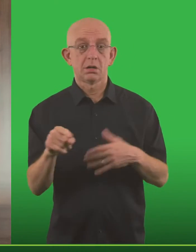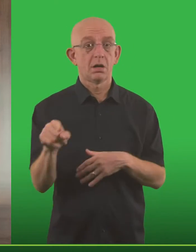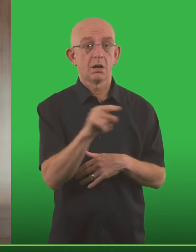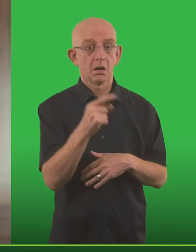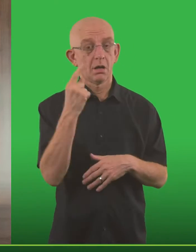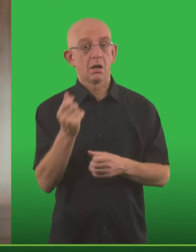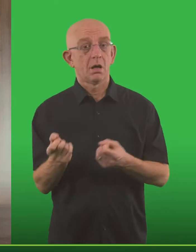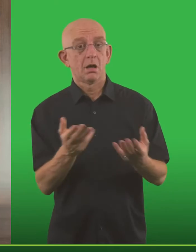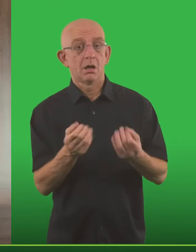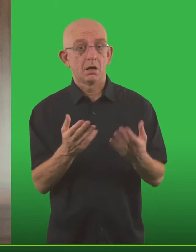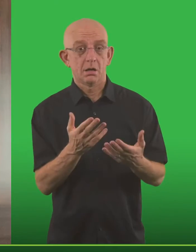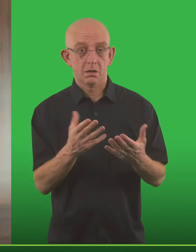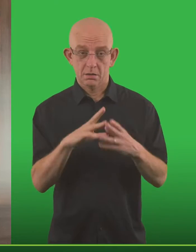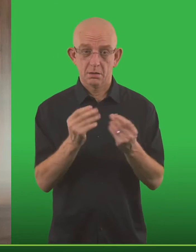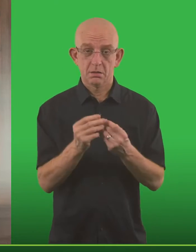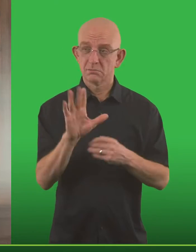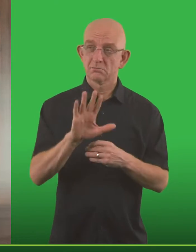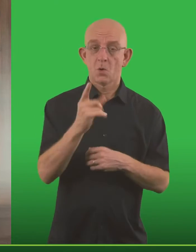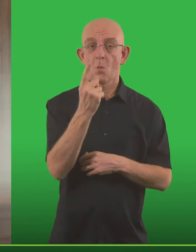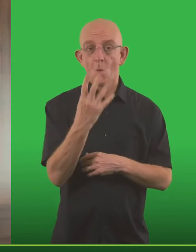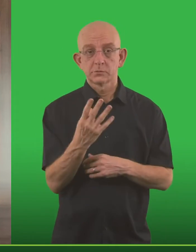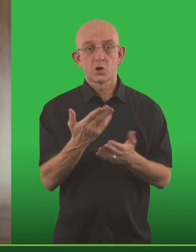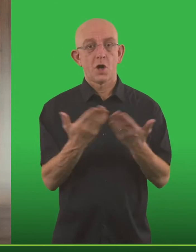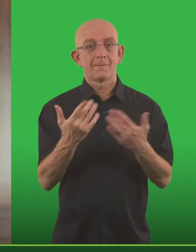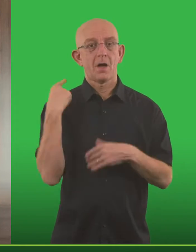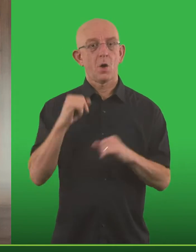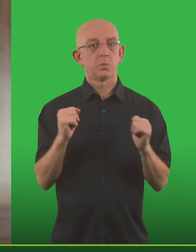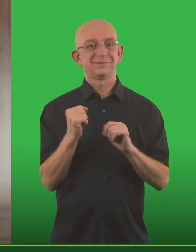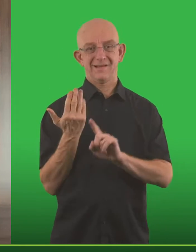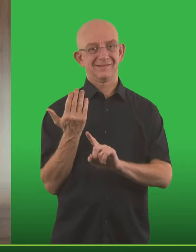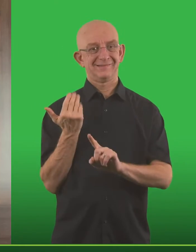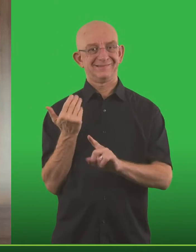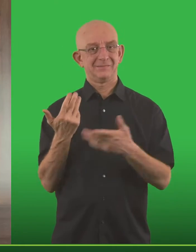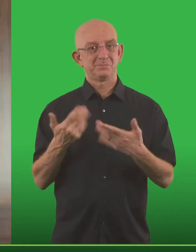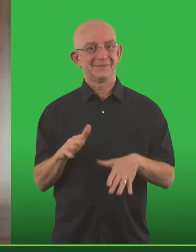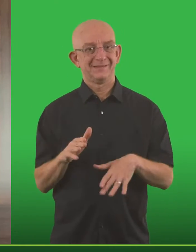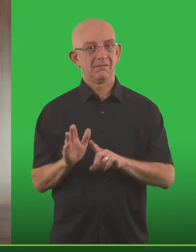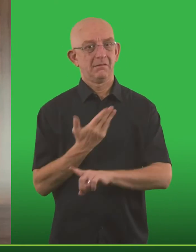we're seeing is the proportion of cases that leads to hospital admission is